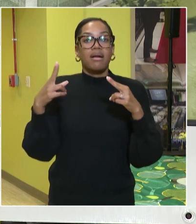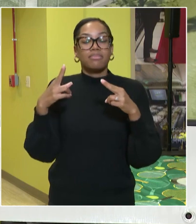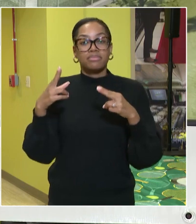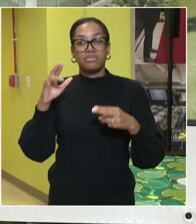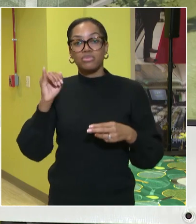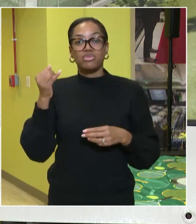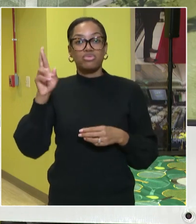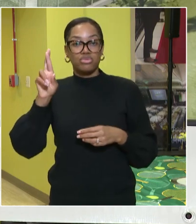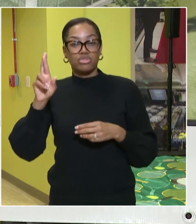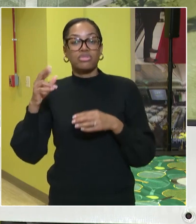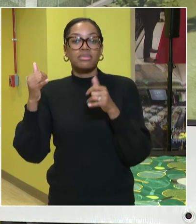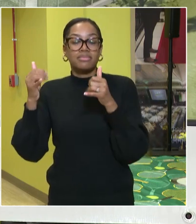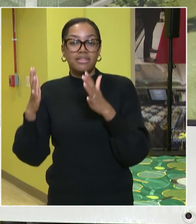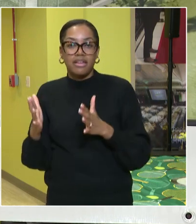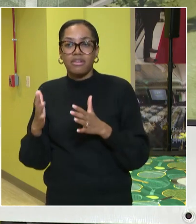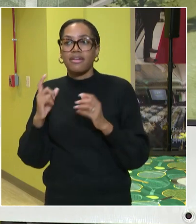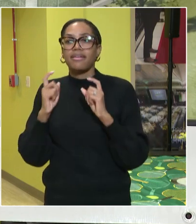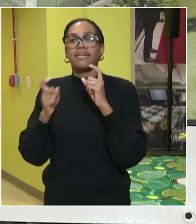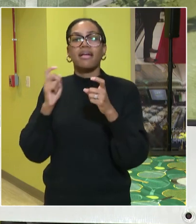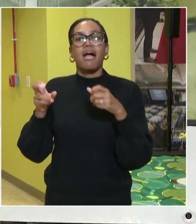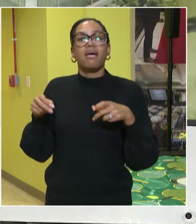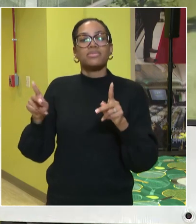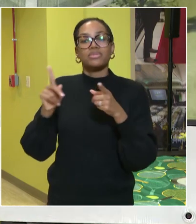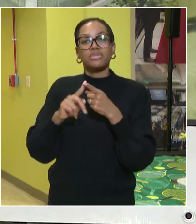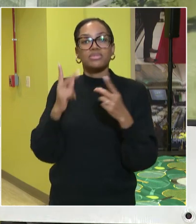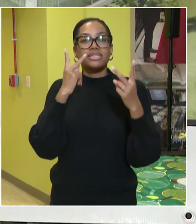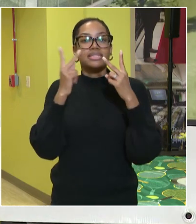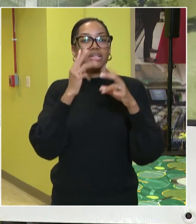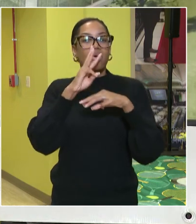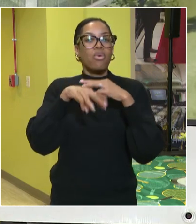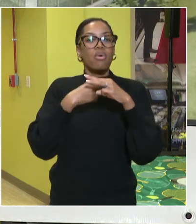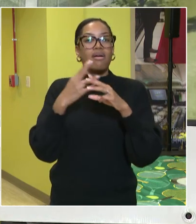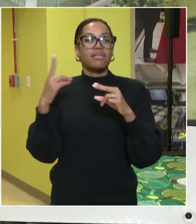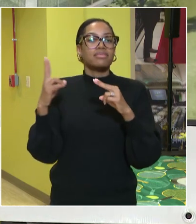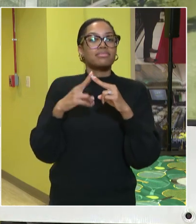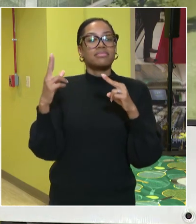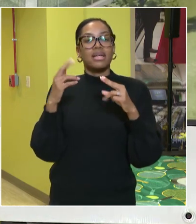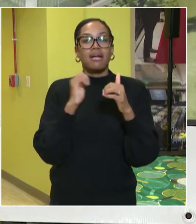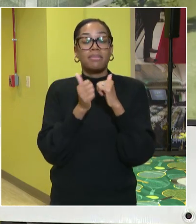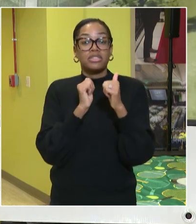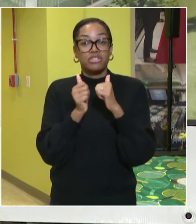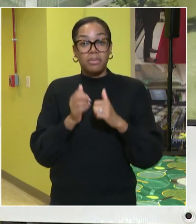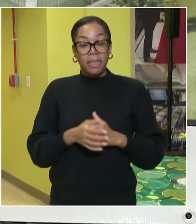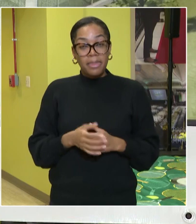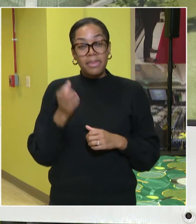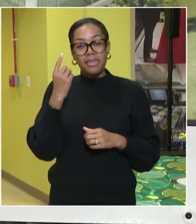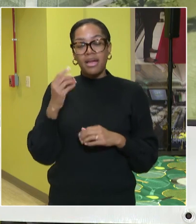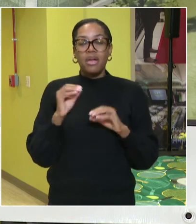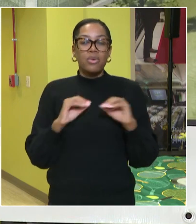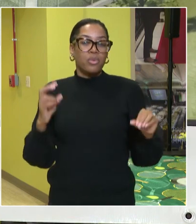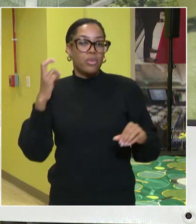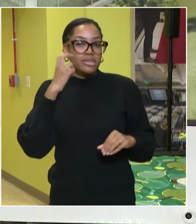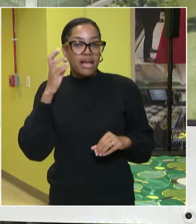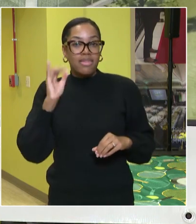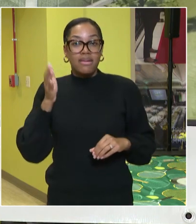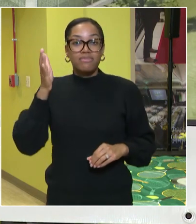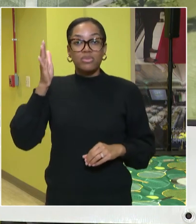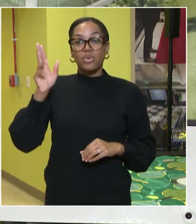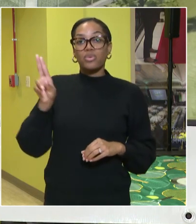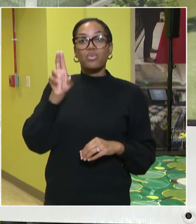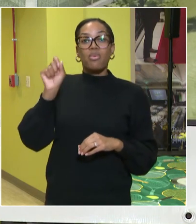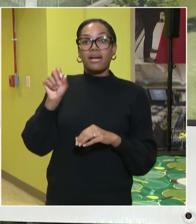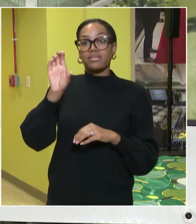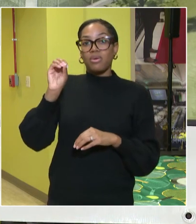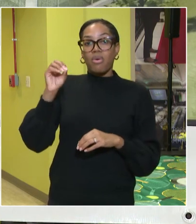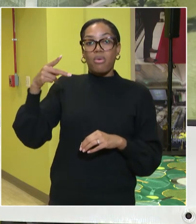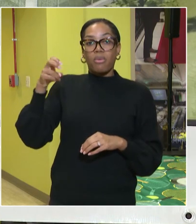them opportunities to experience world-class competition. I have no doubt that future U.S. Open champions will one day